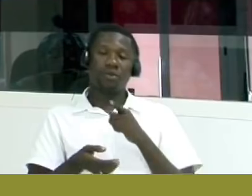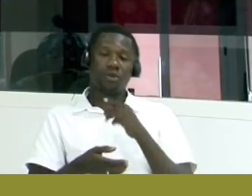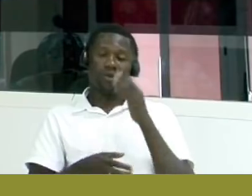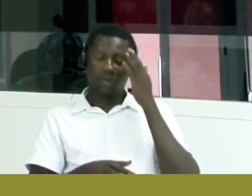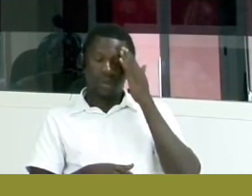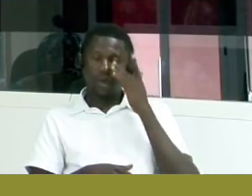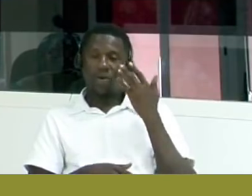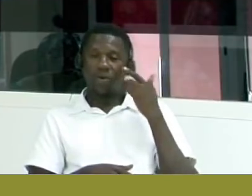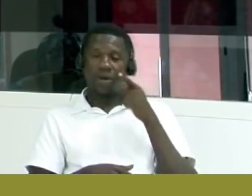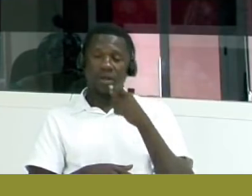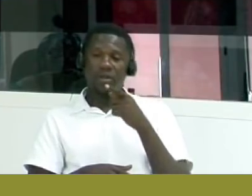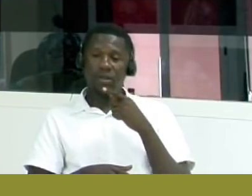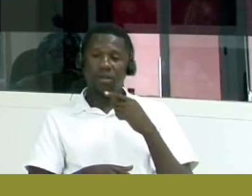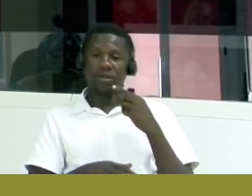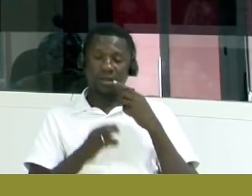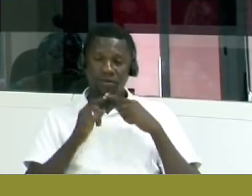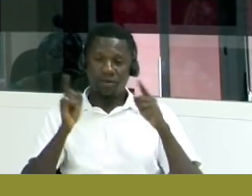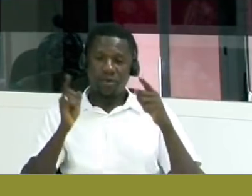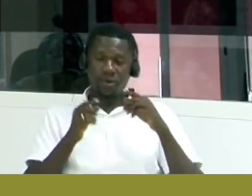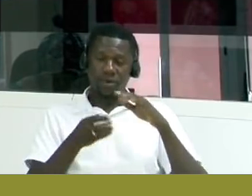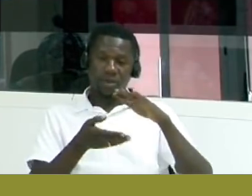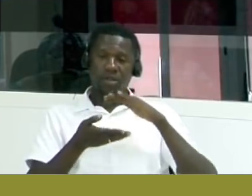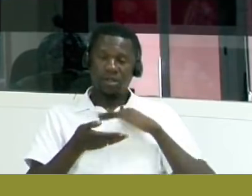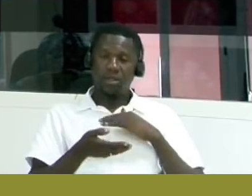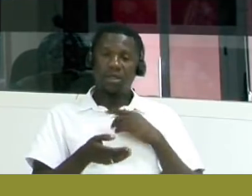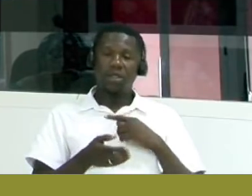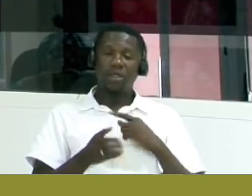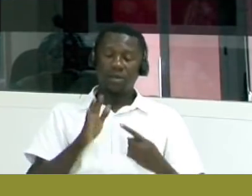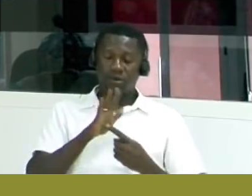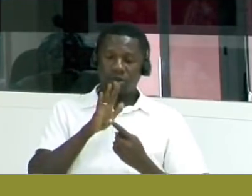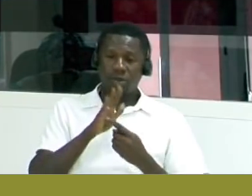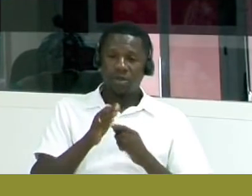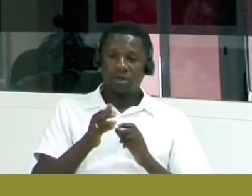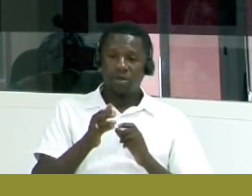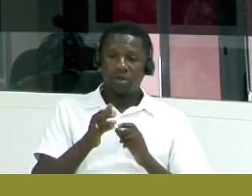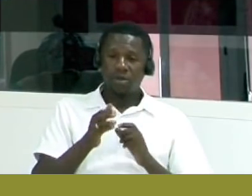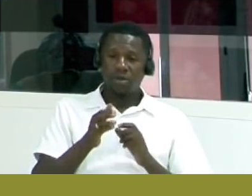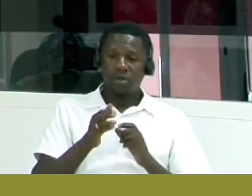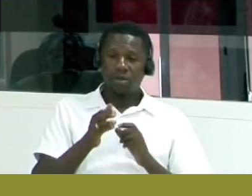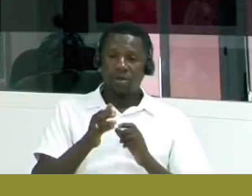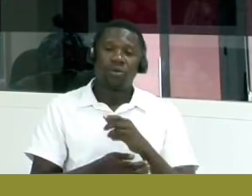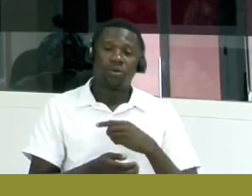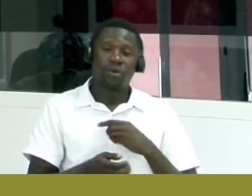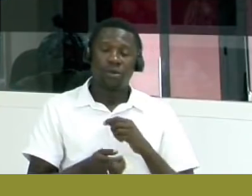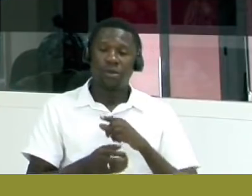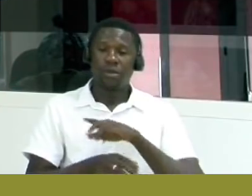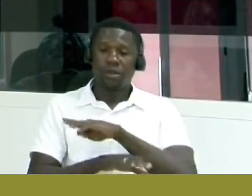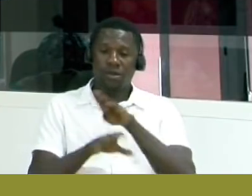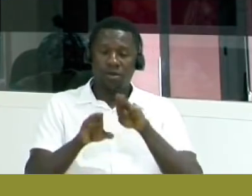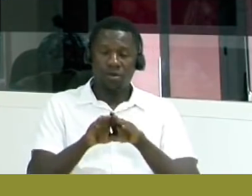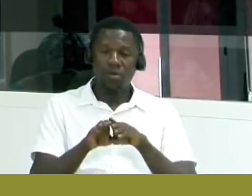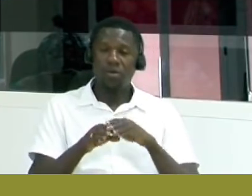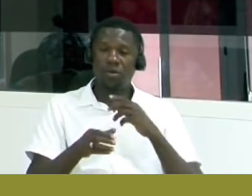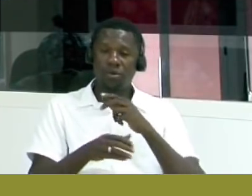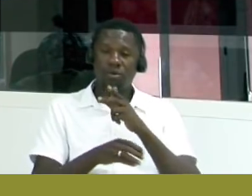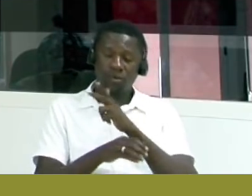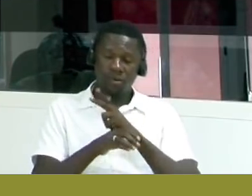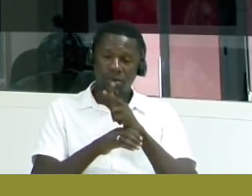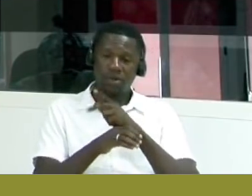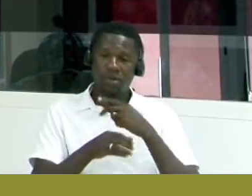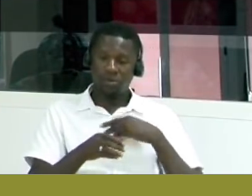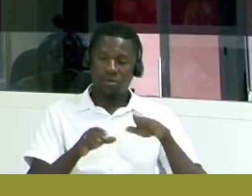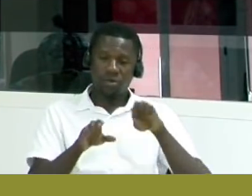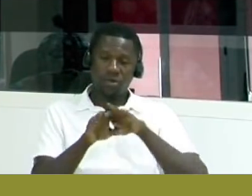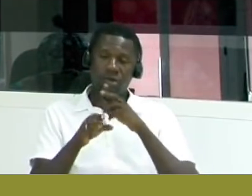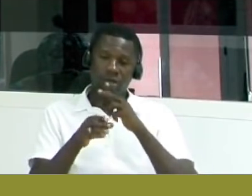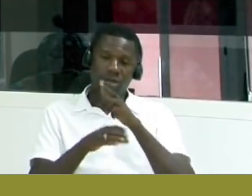was received, it was necessary that it was passed on to the forces that would be on the ground? I did